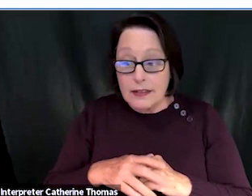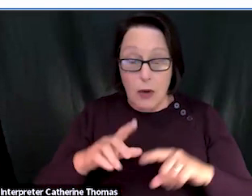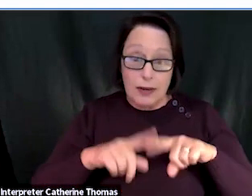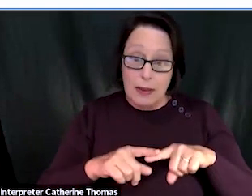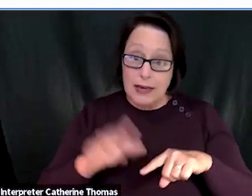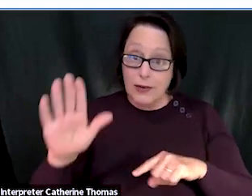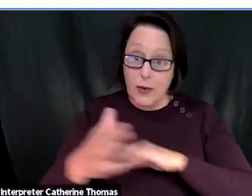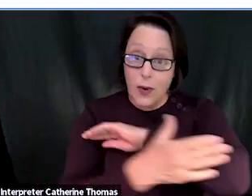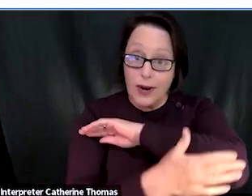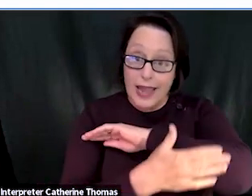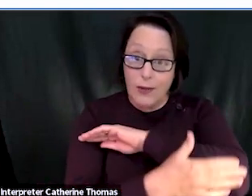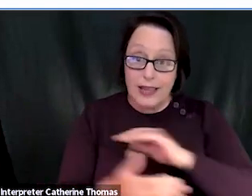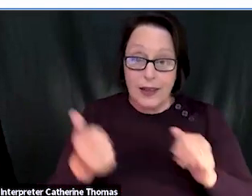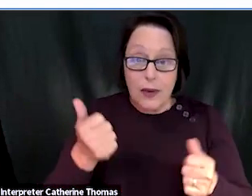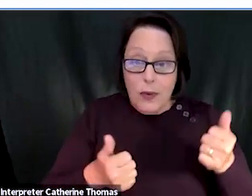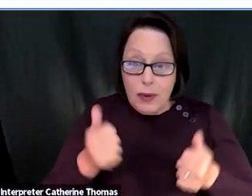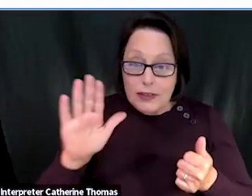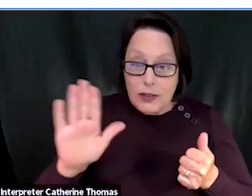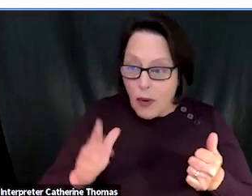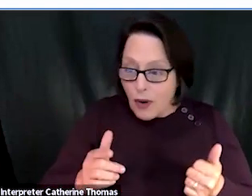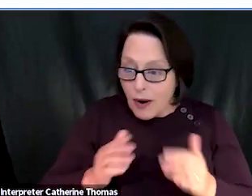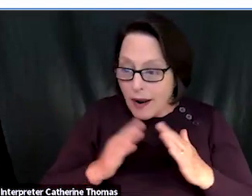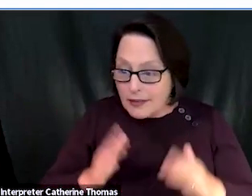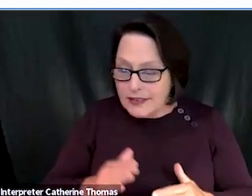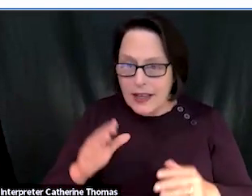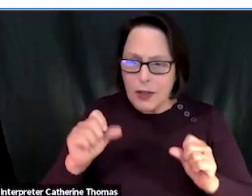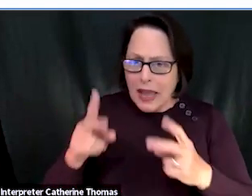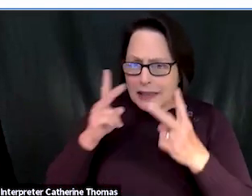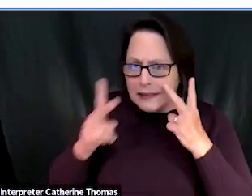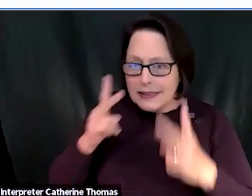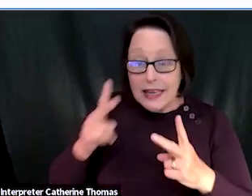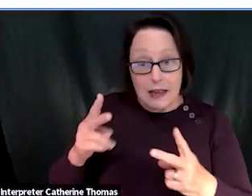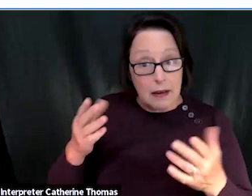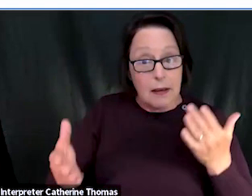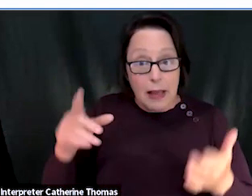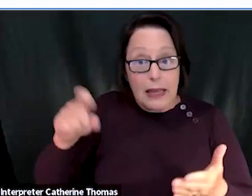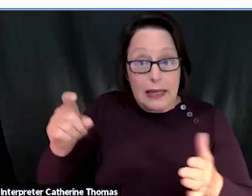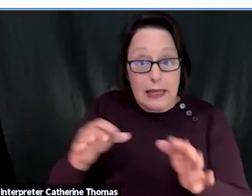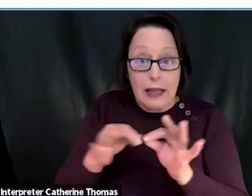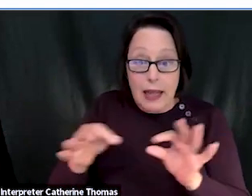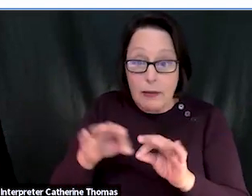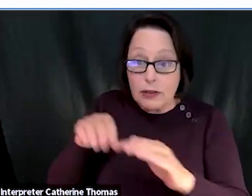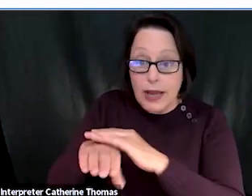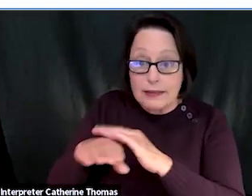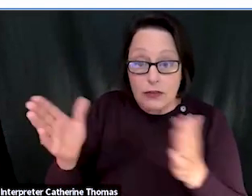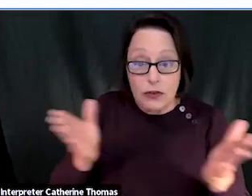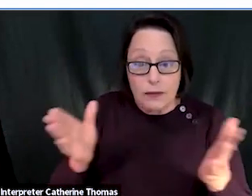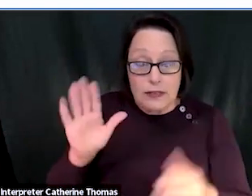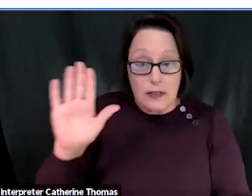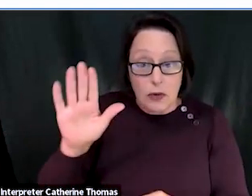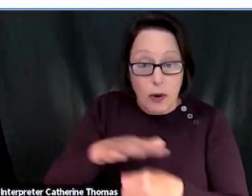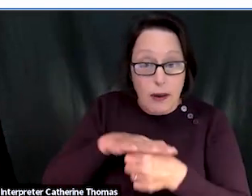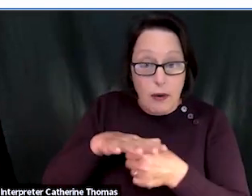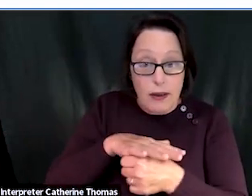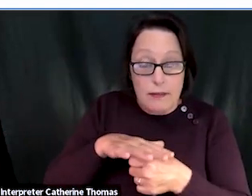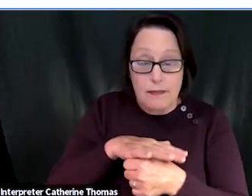in, where there may be a need for language access services. And it's important to remember